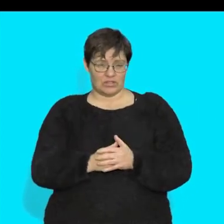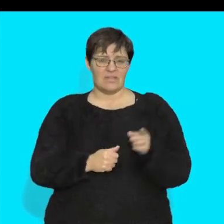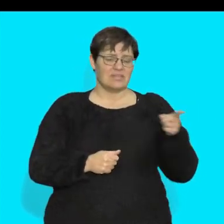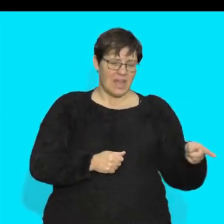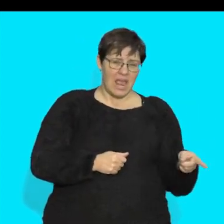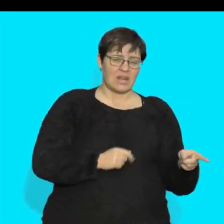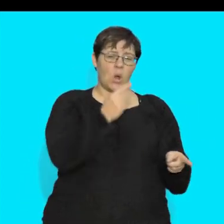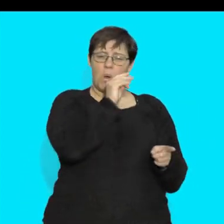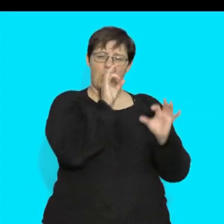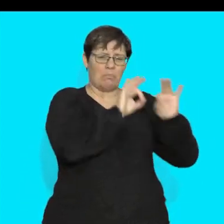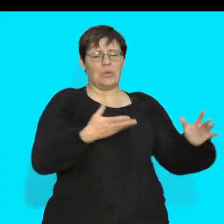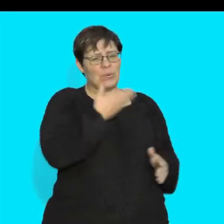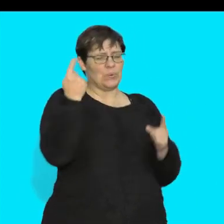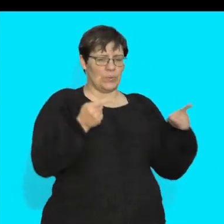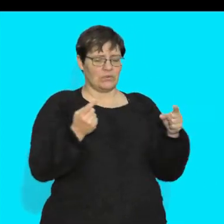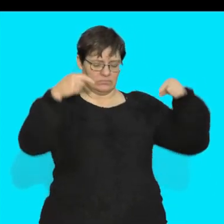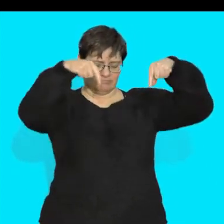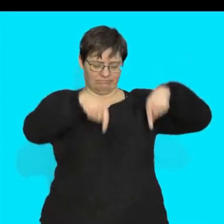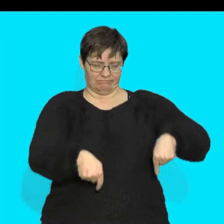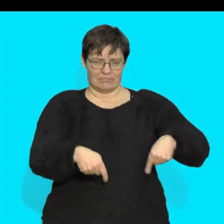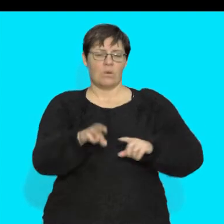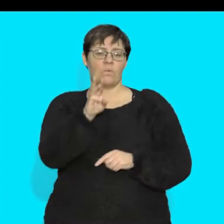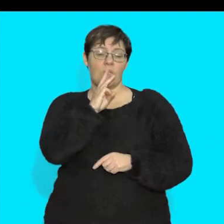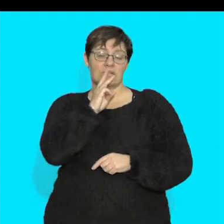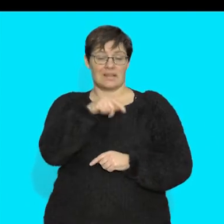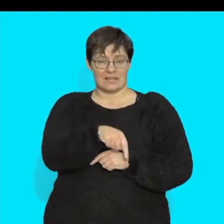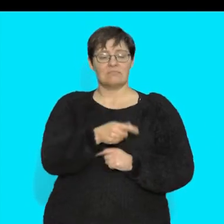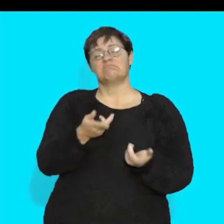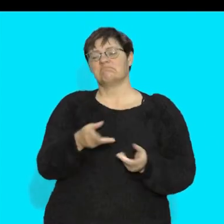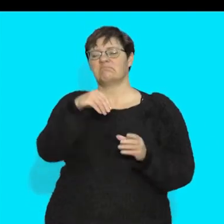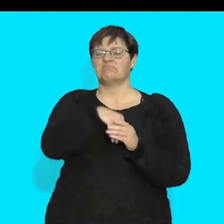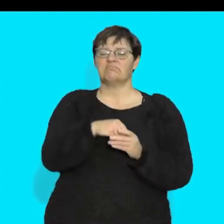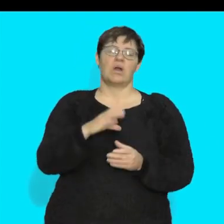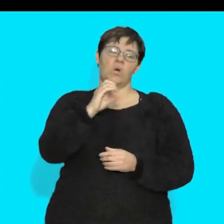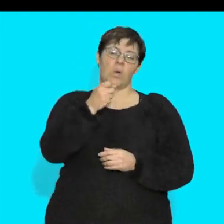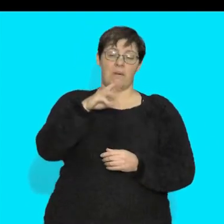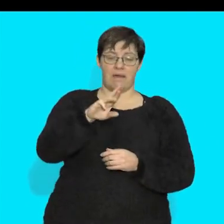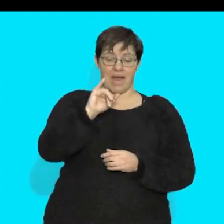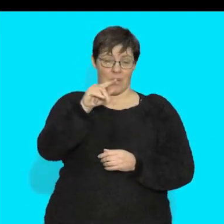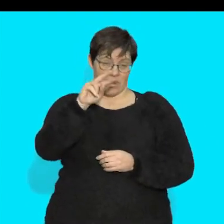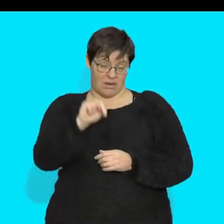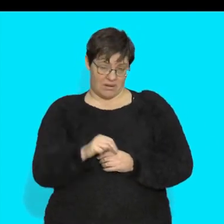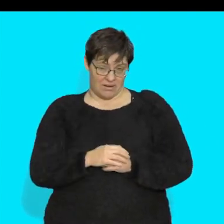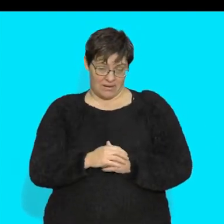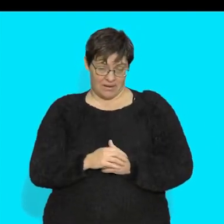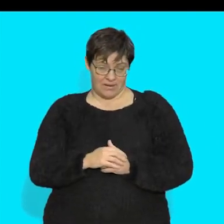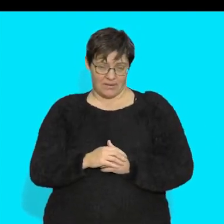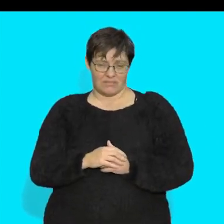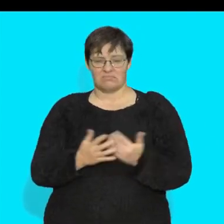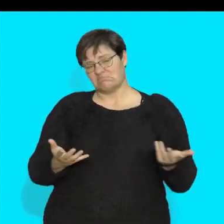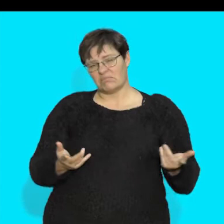process, and we take impure copper and we put them into a solution of, say, copper